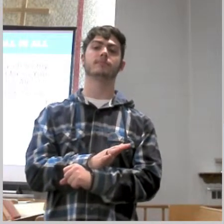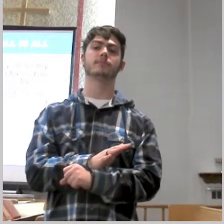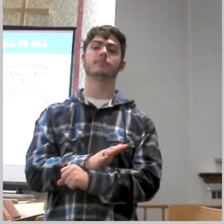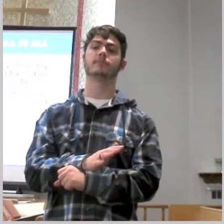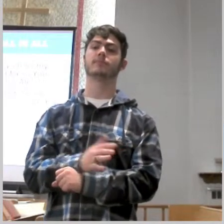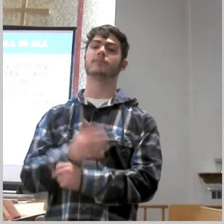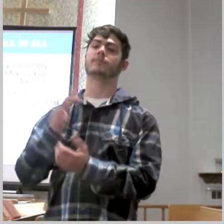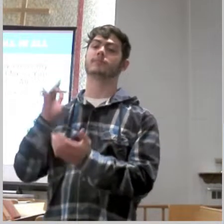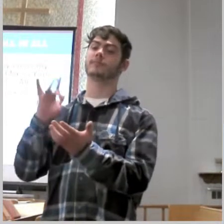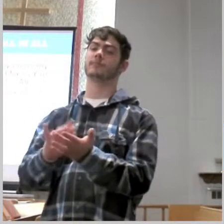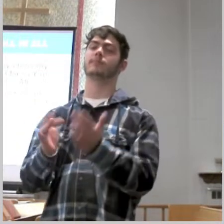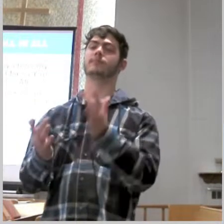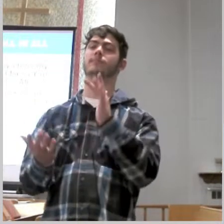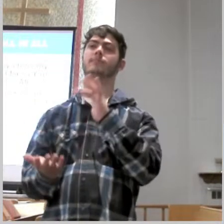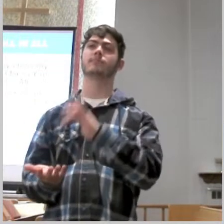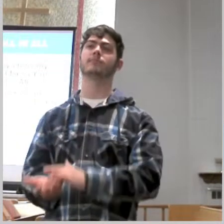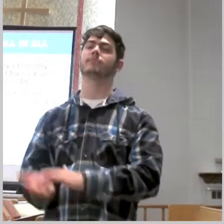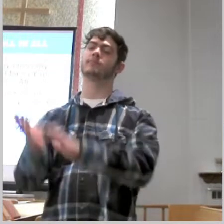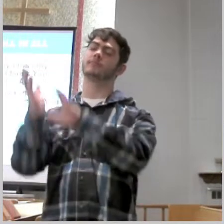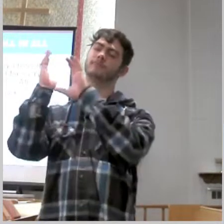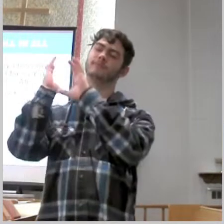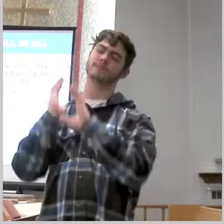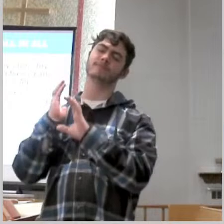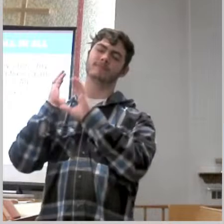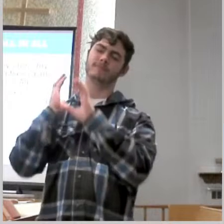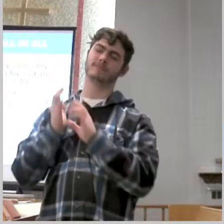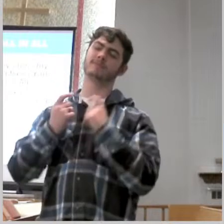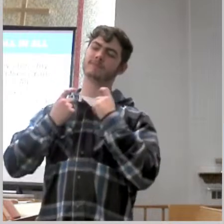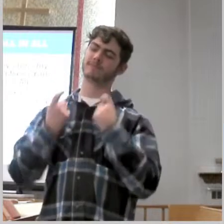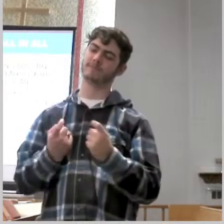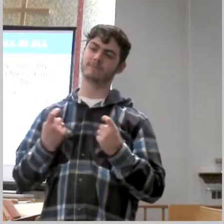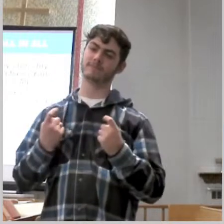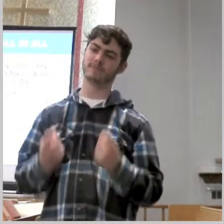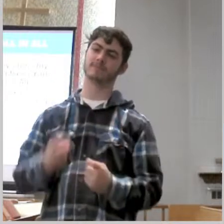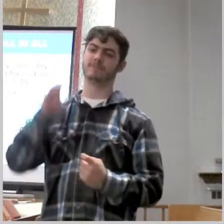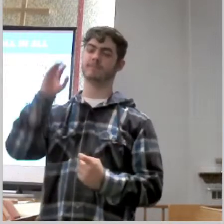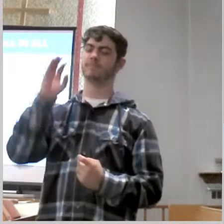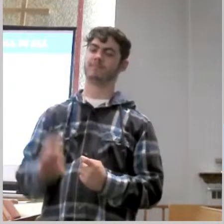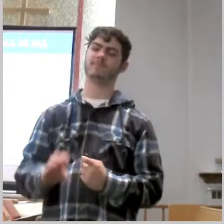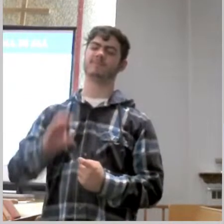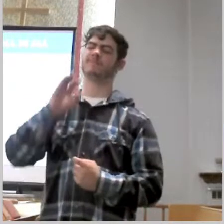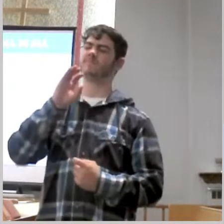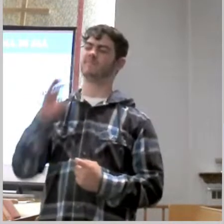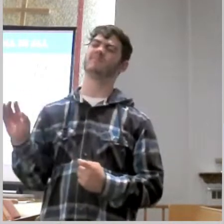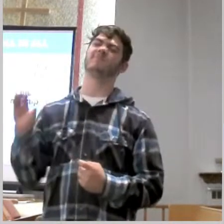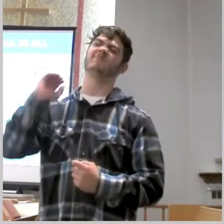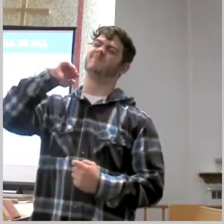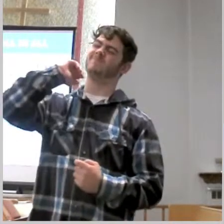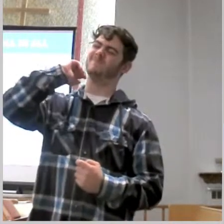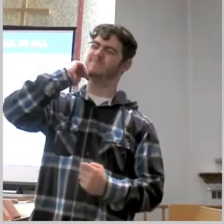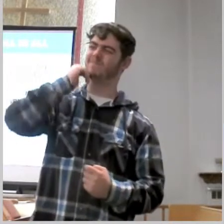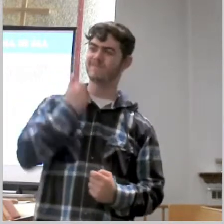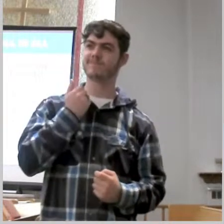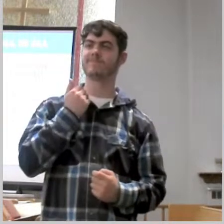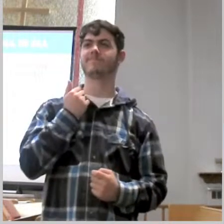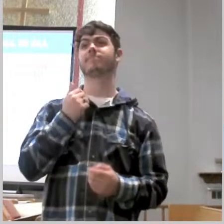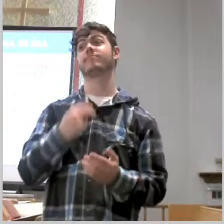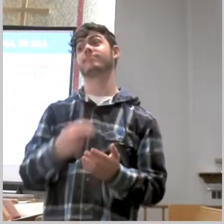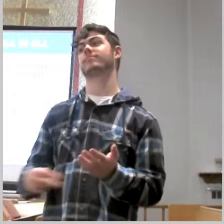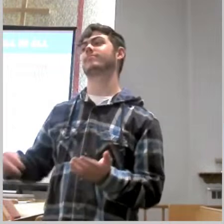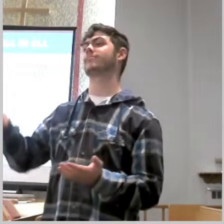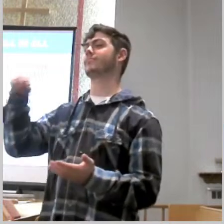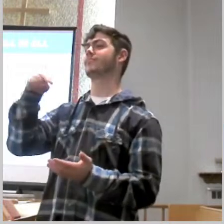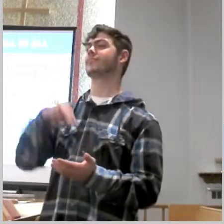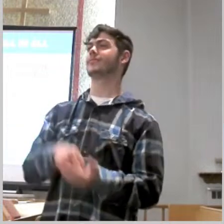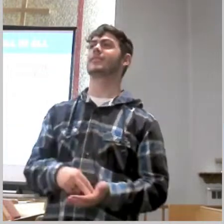all. Gee, taking my sin, my cross, my shame, rising